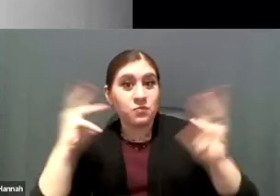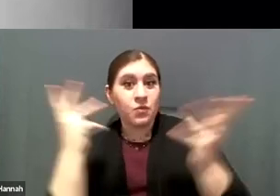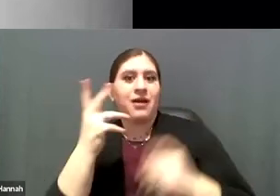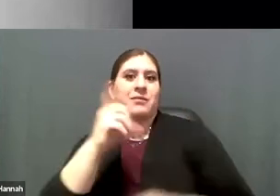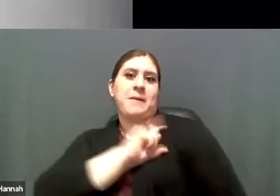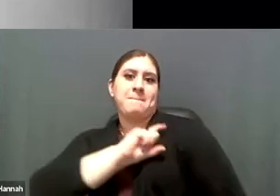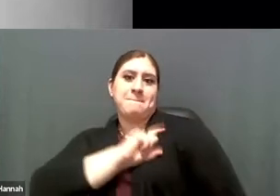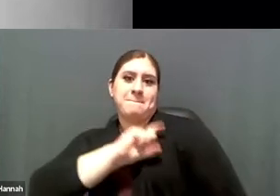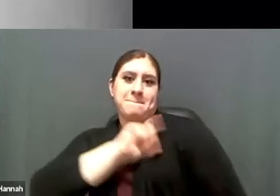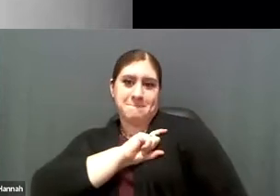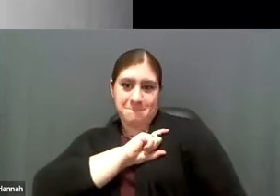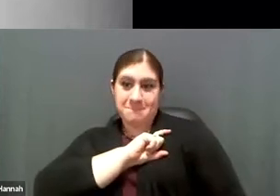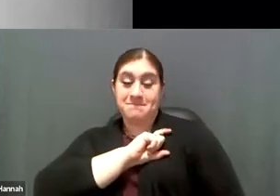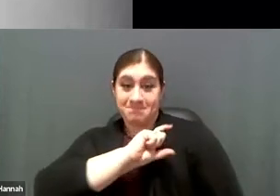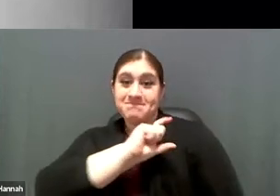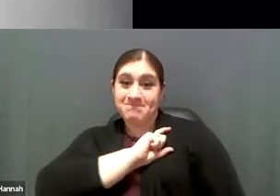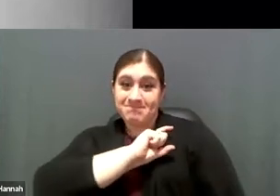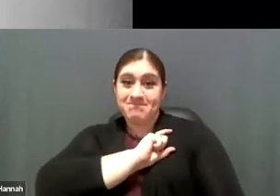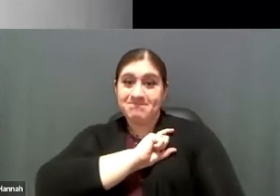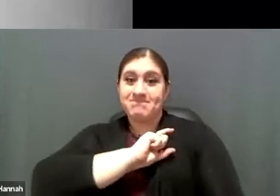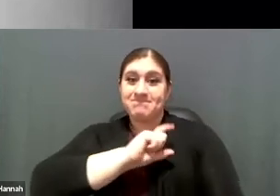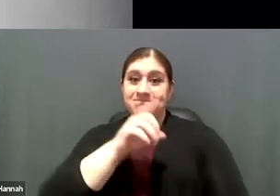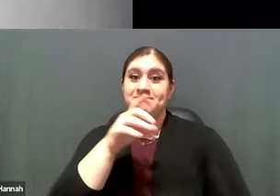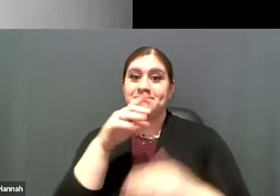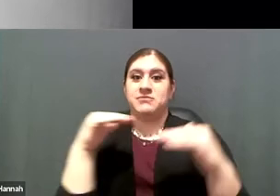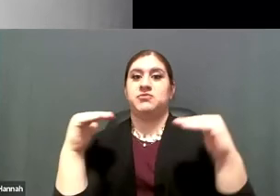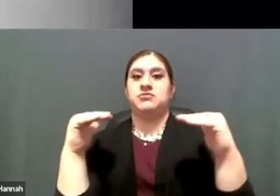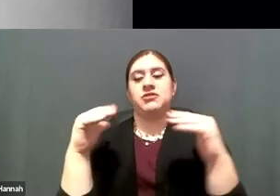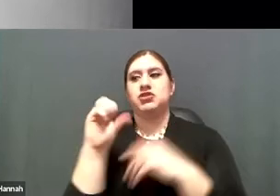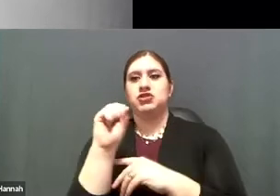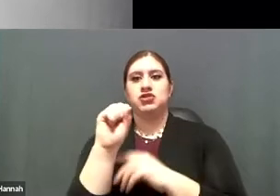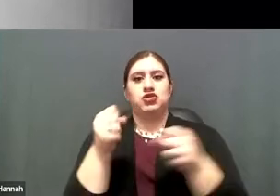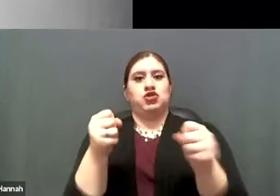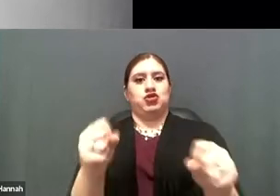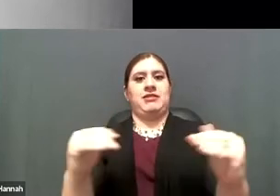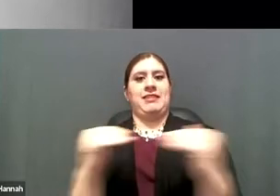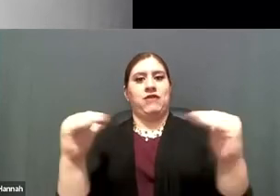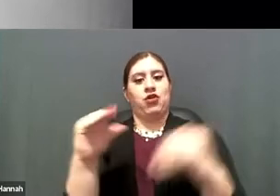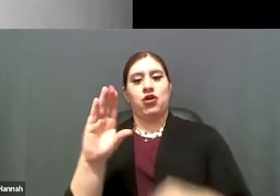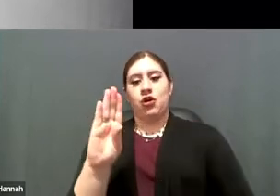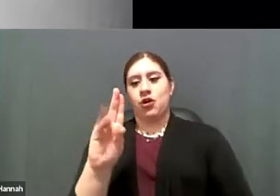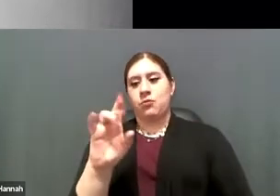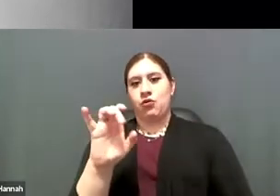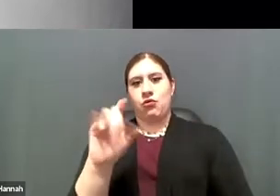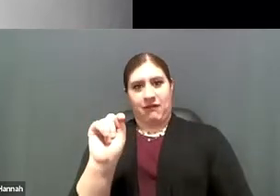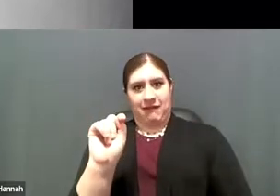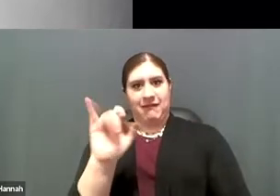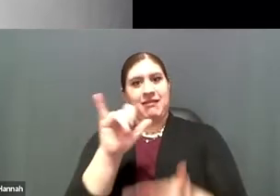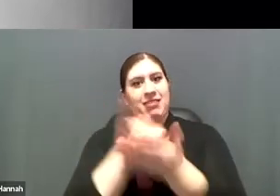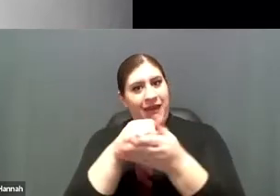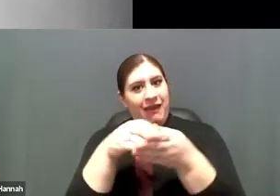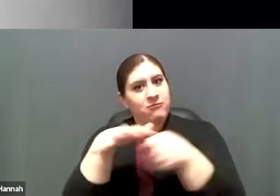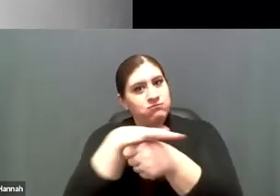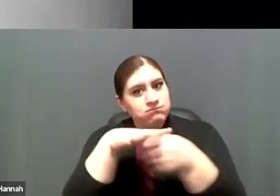officers. Police officers are street level bureaucrats. They are public administration. They